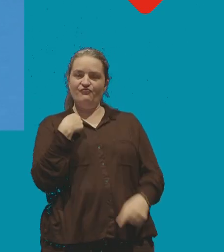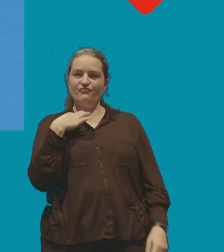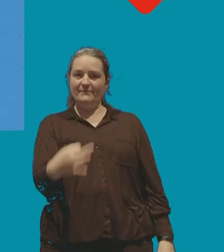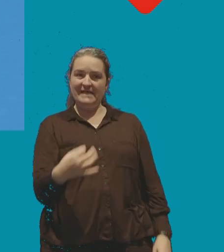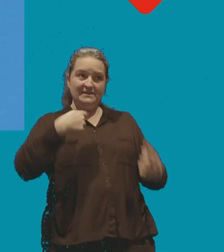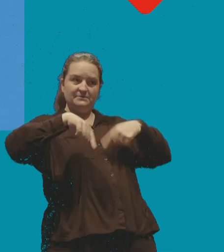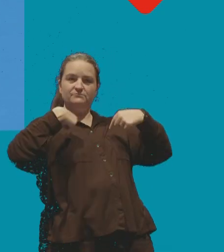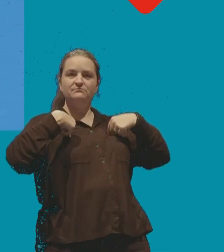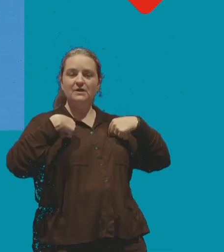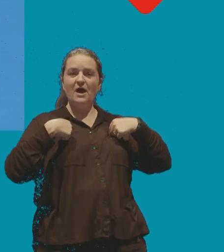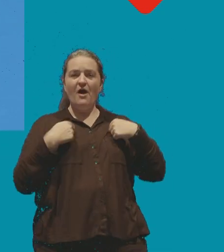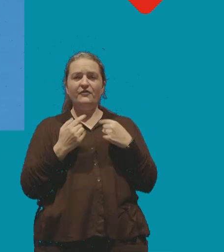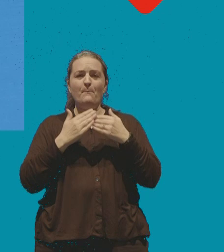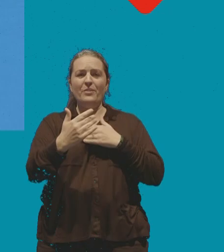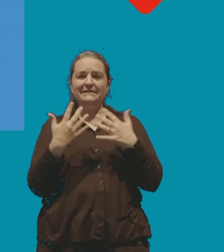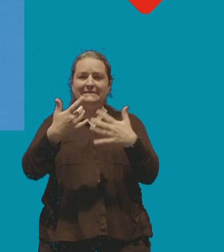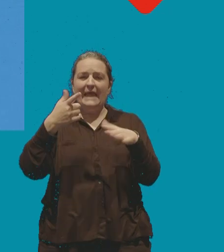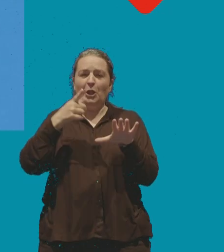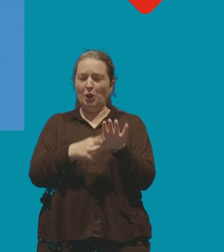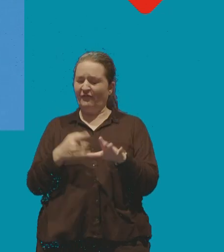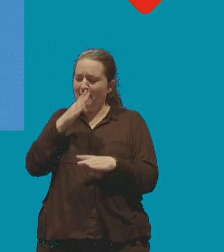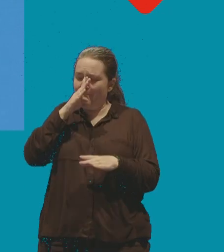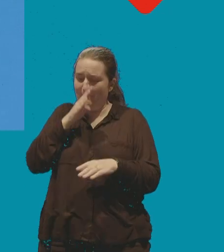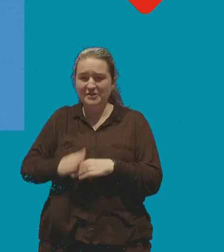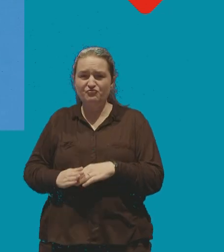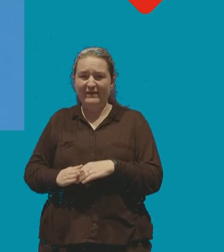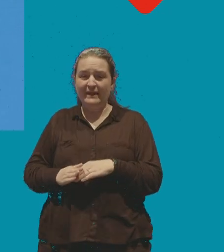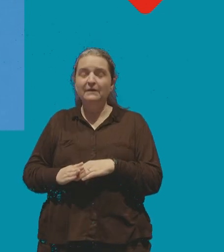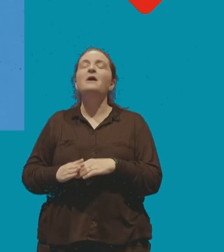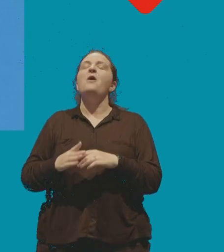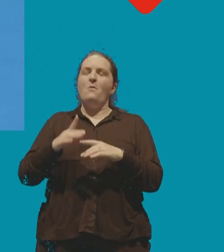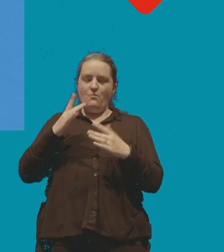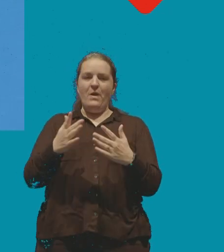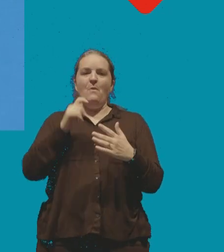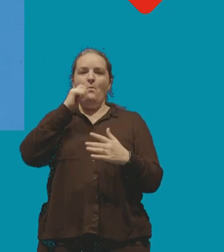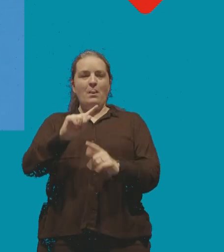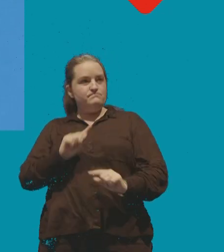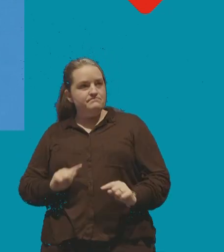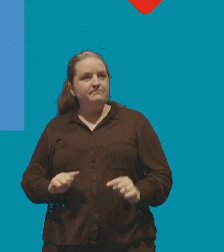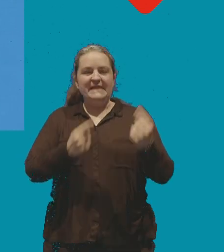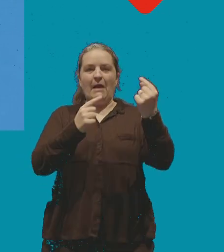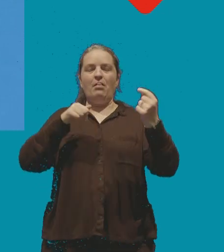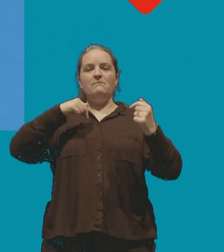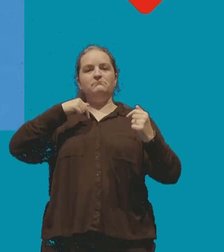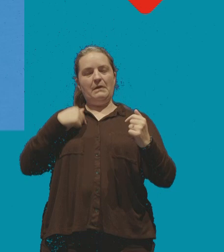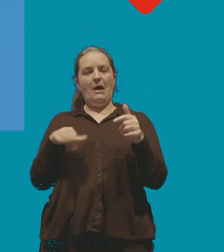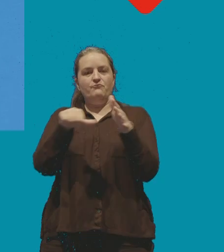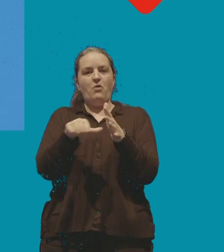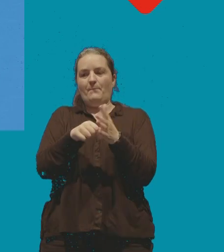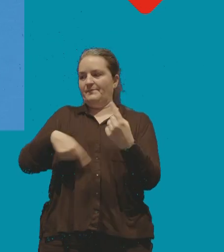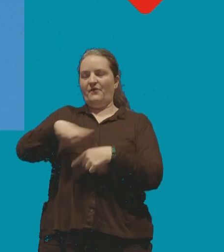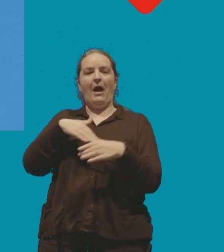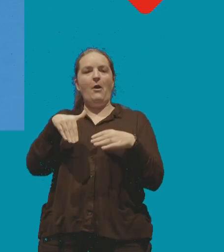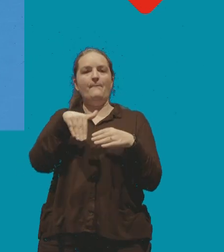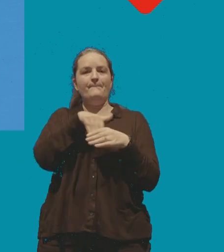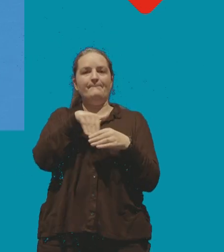decade and a half of misery, we need a Labour government that will tackle the issues our members face head on and face them immediately. People